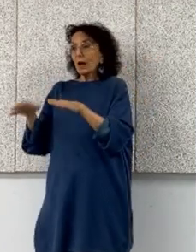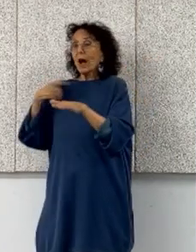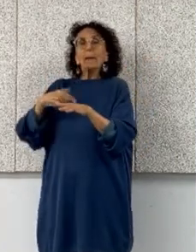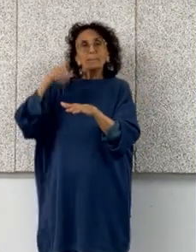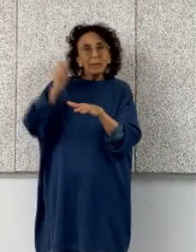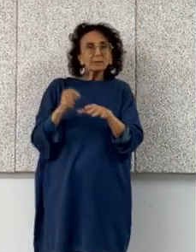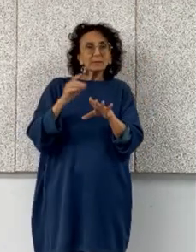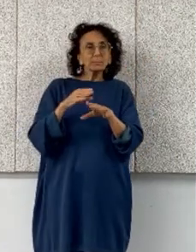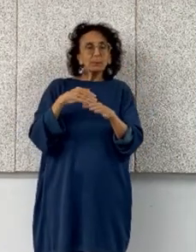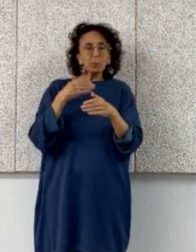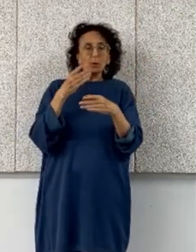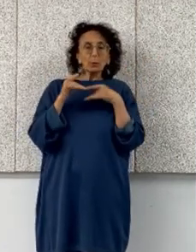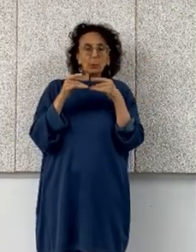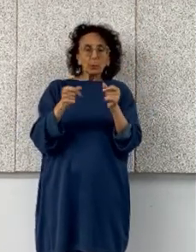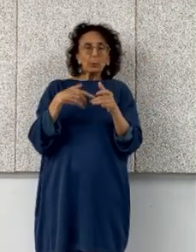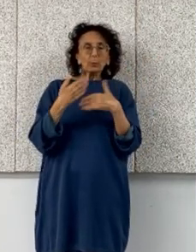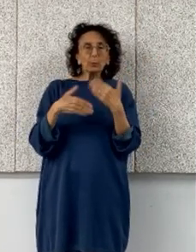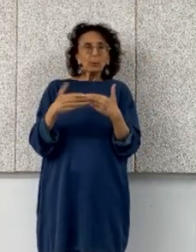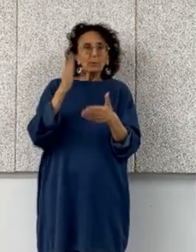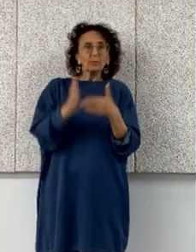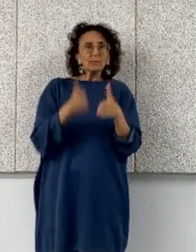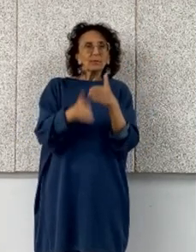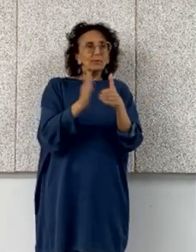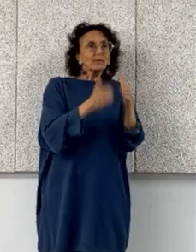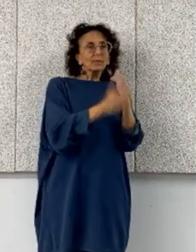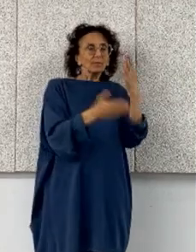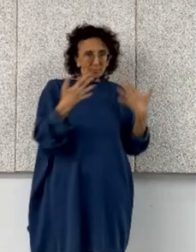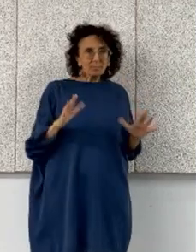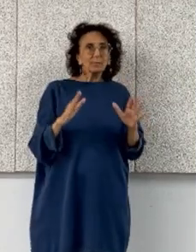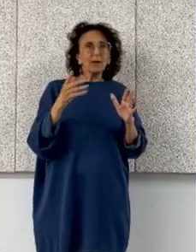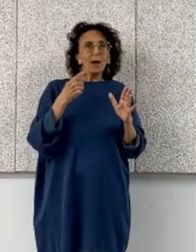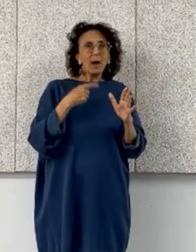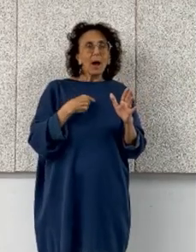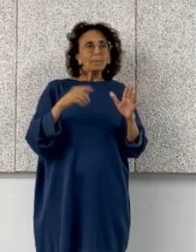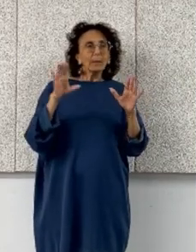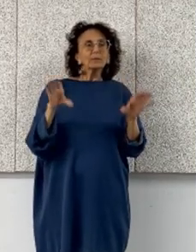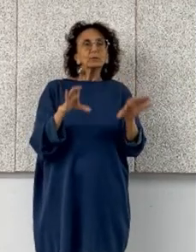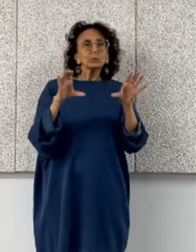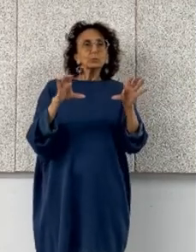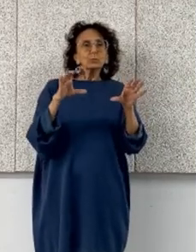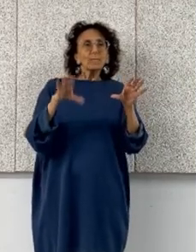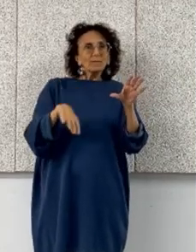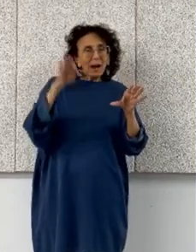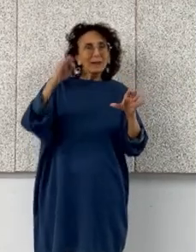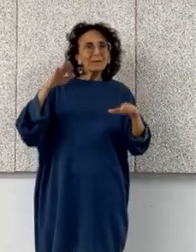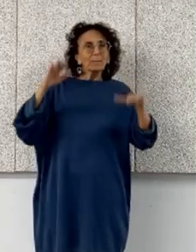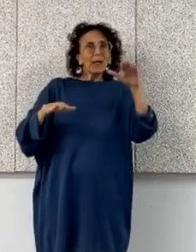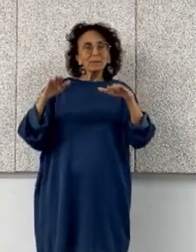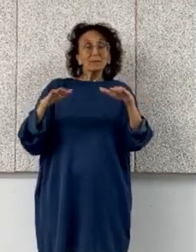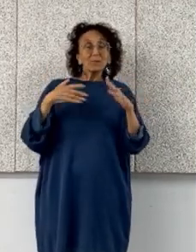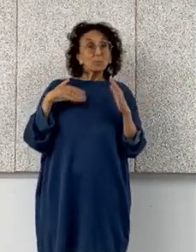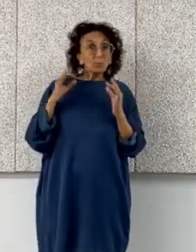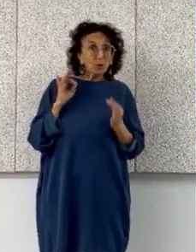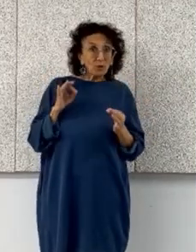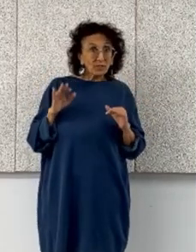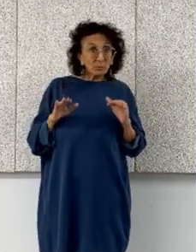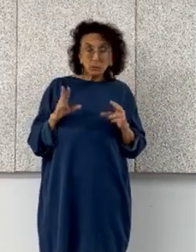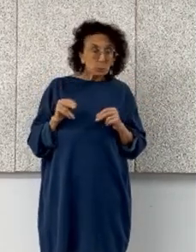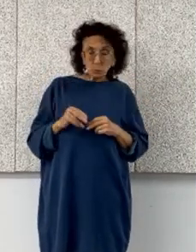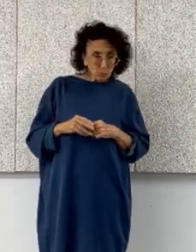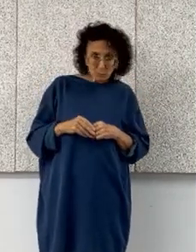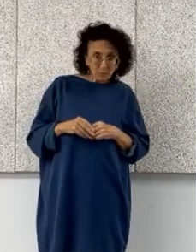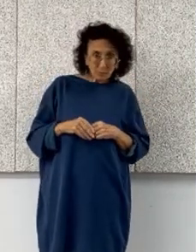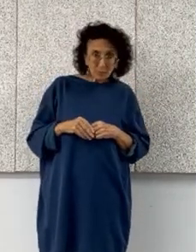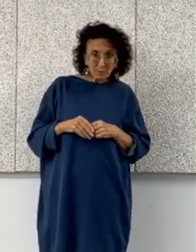efficient, mm-hmm, because it forces me to achieve some kind of balance, right? Not a perfect balance, not always